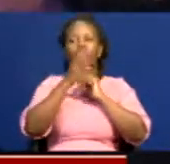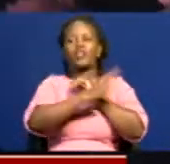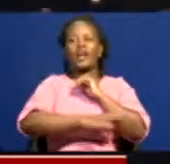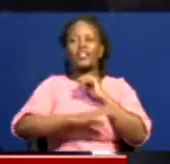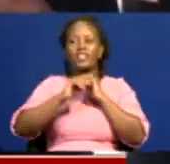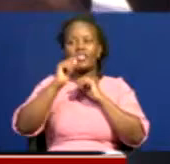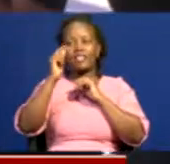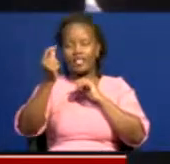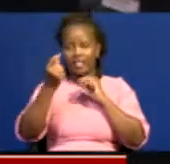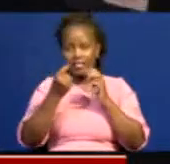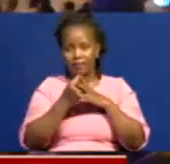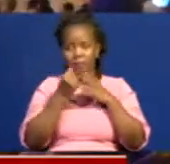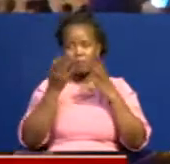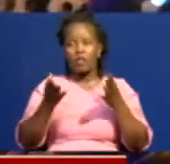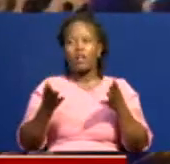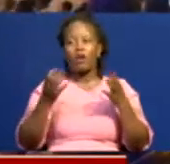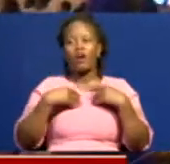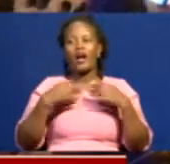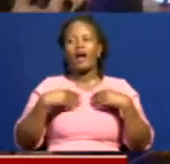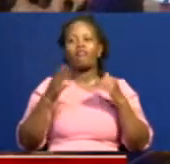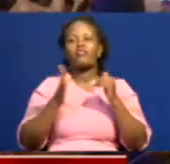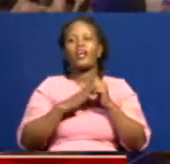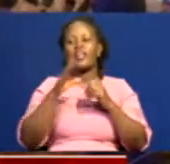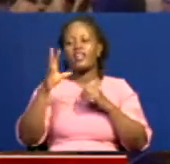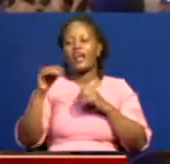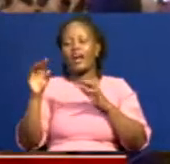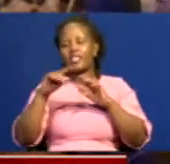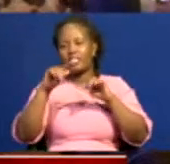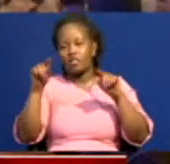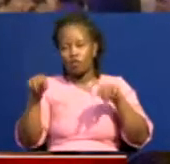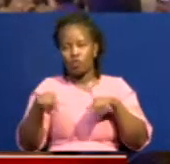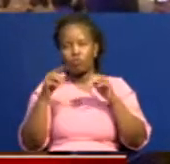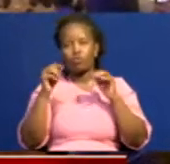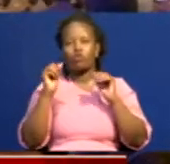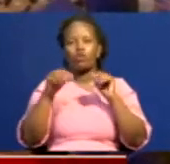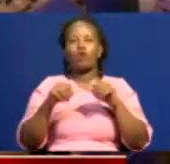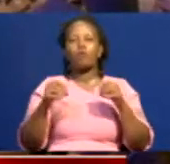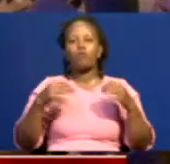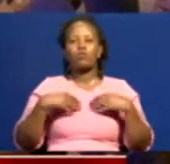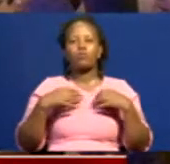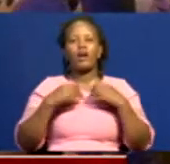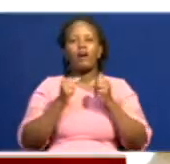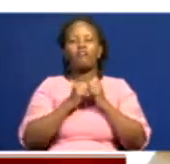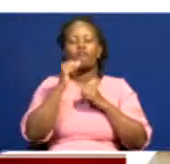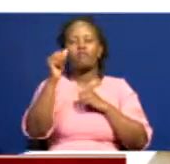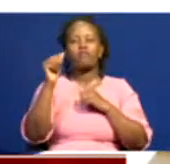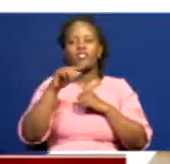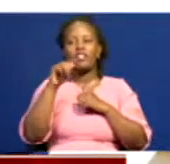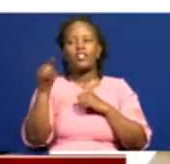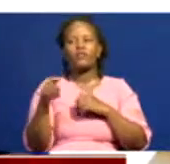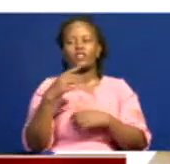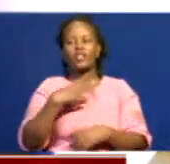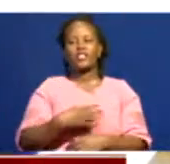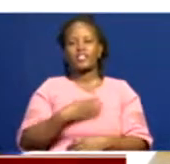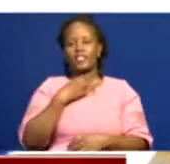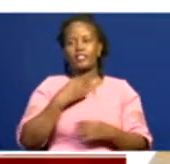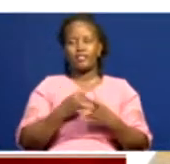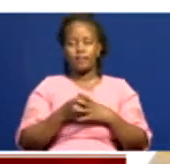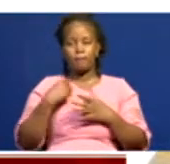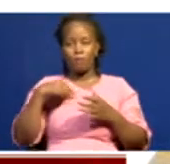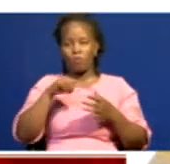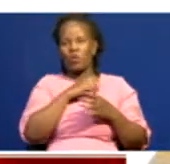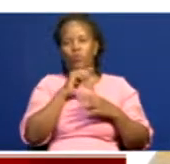has 900 rooms and conference facilities with a capacity to host 15,000 guests. We started off as a budget